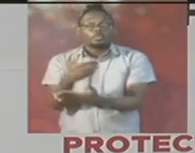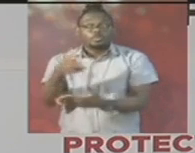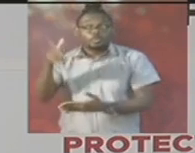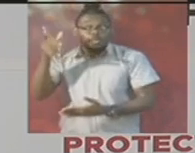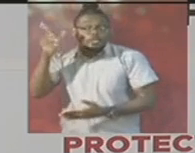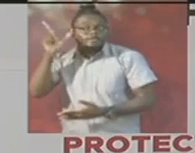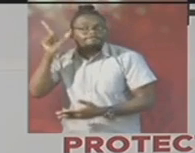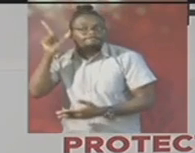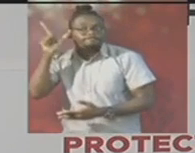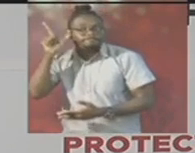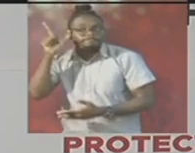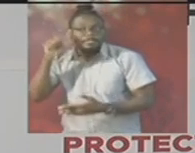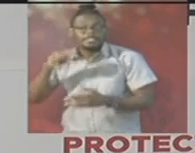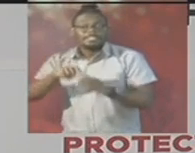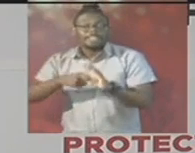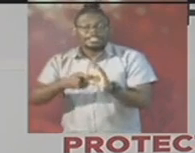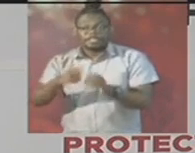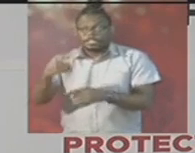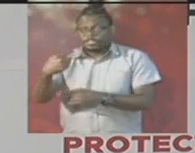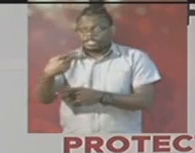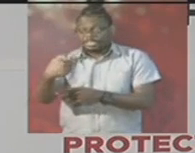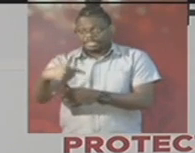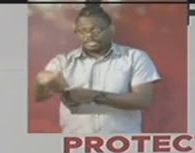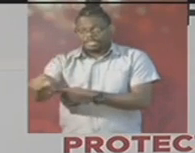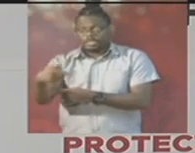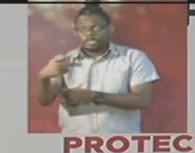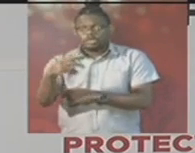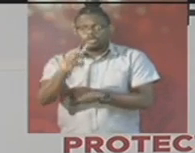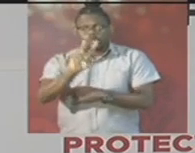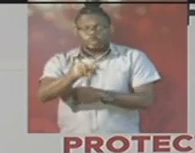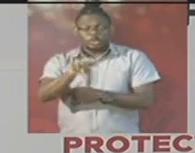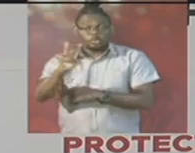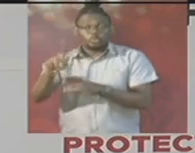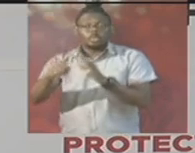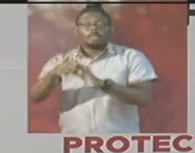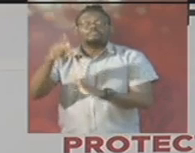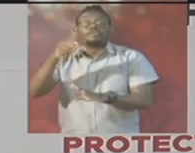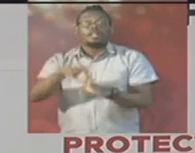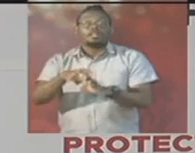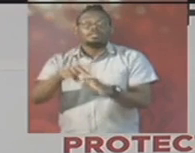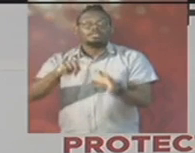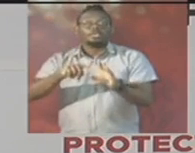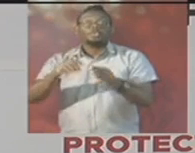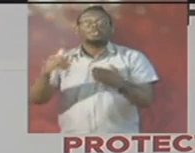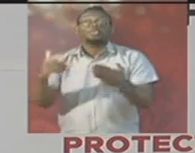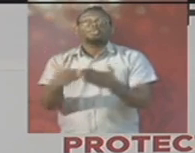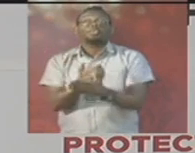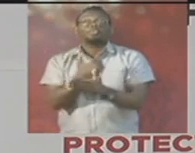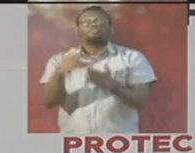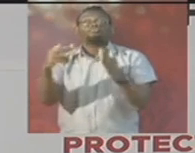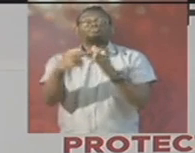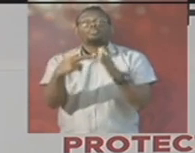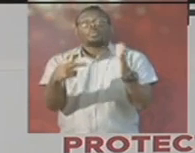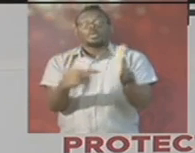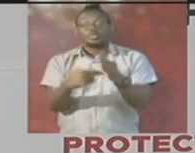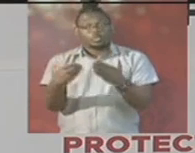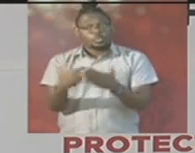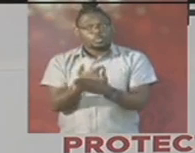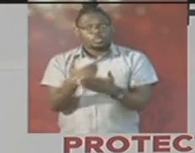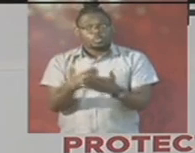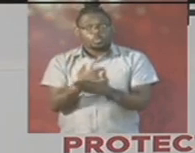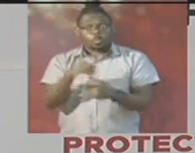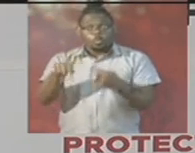start from Thursday, the 22nd of April, as soon as the new regulations are presented to me for signature and